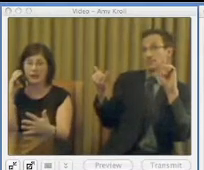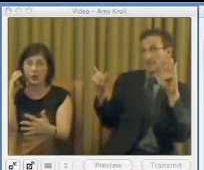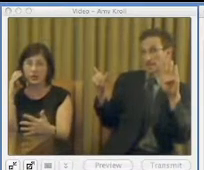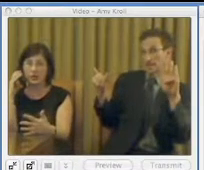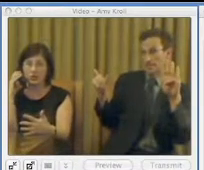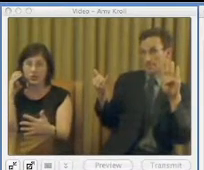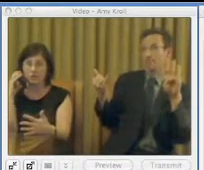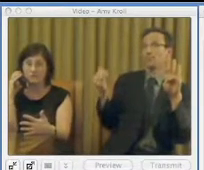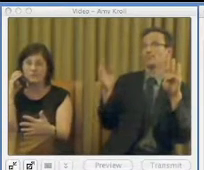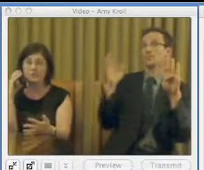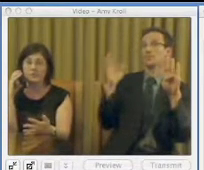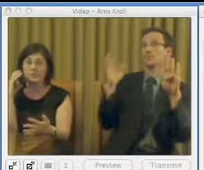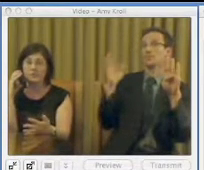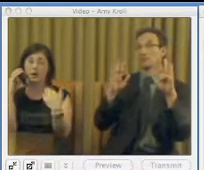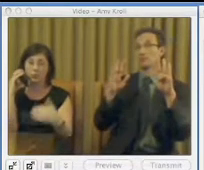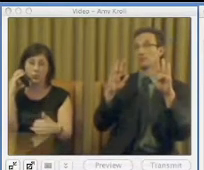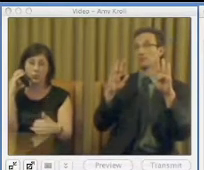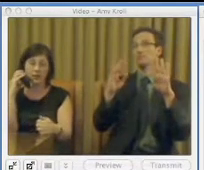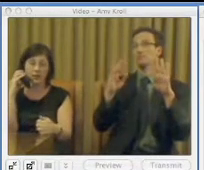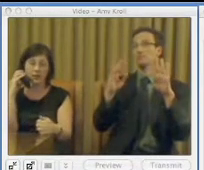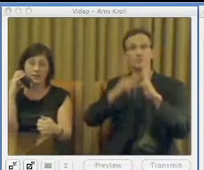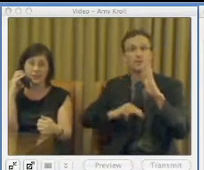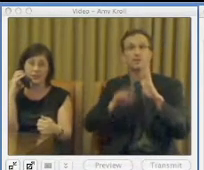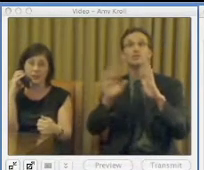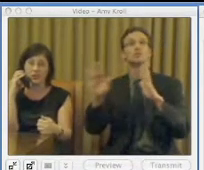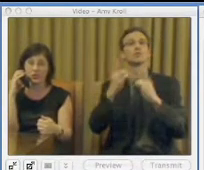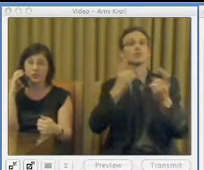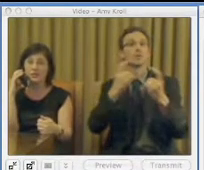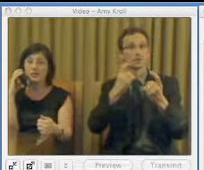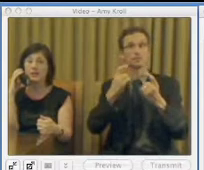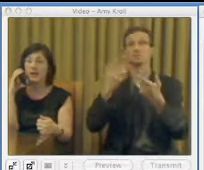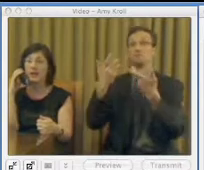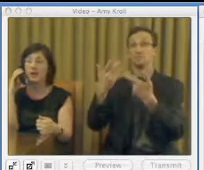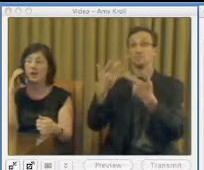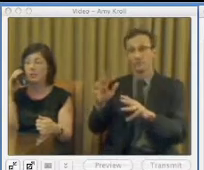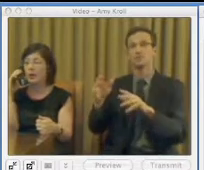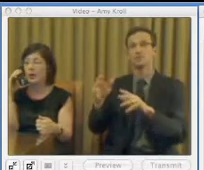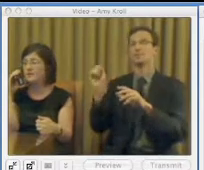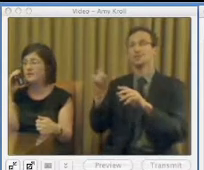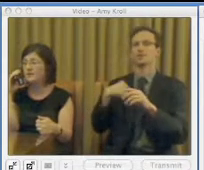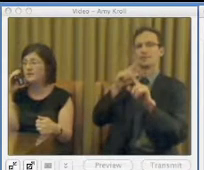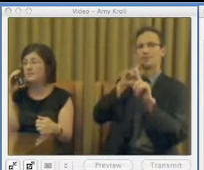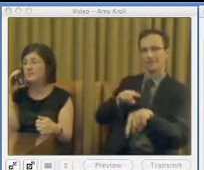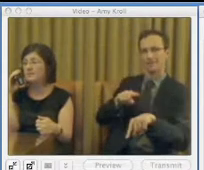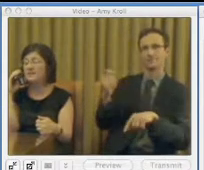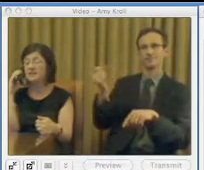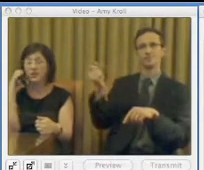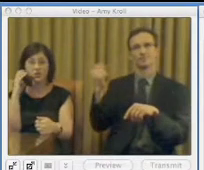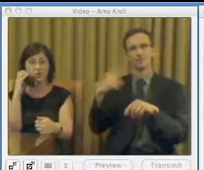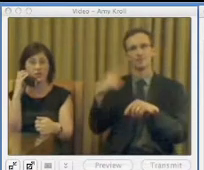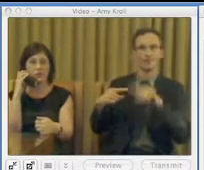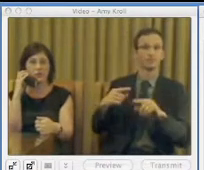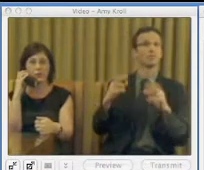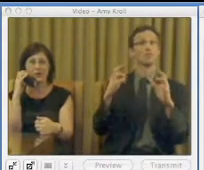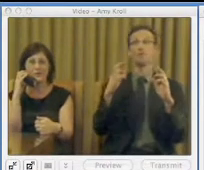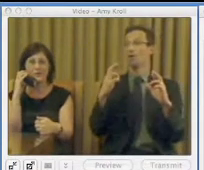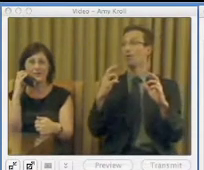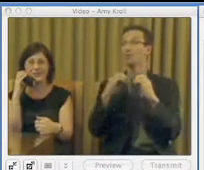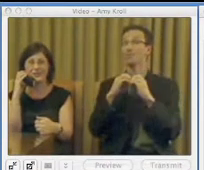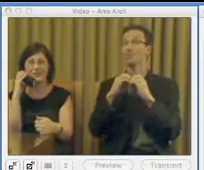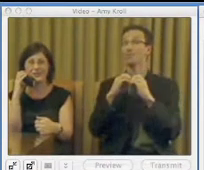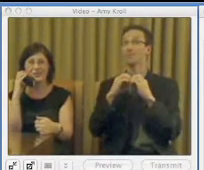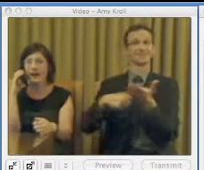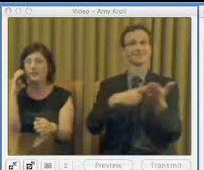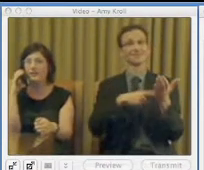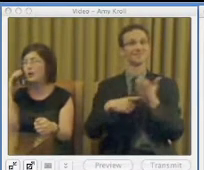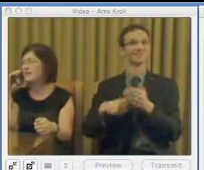be reading out the question, and then I will be answering the question, and we'll have some discussion,